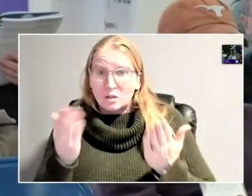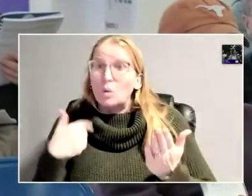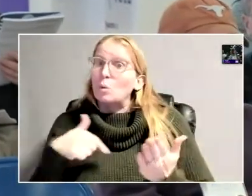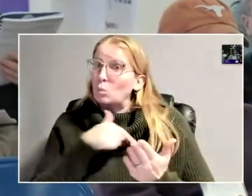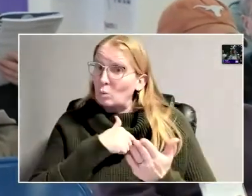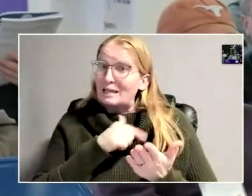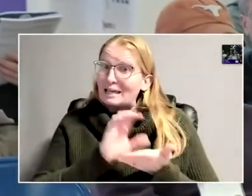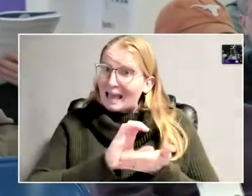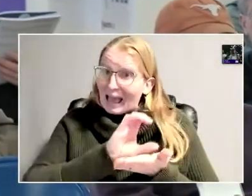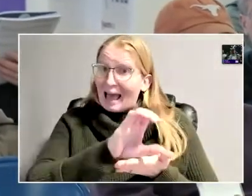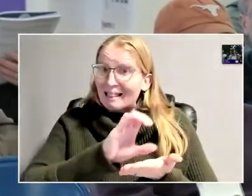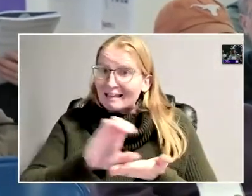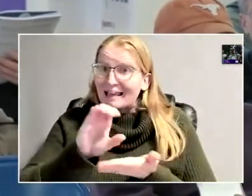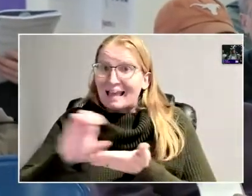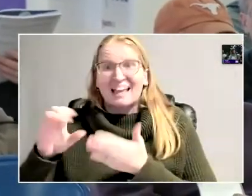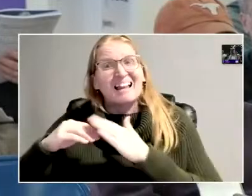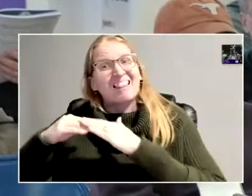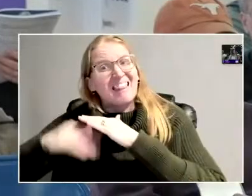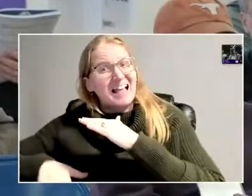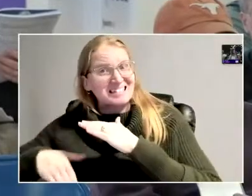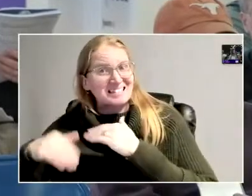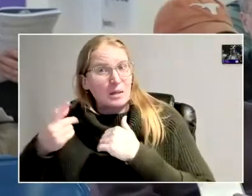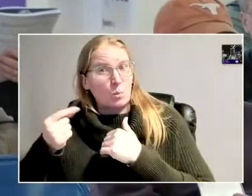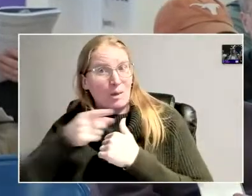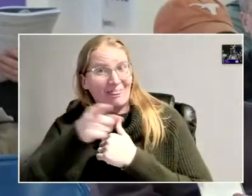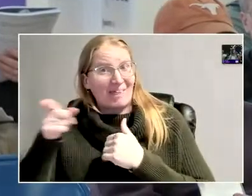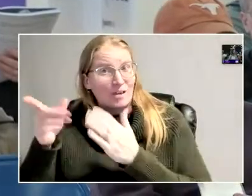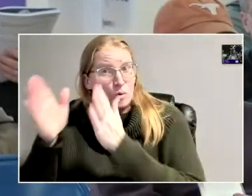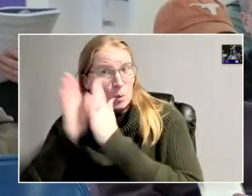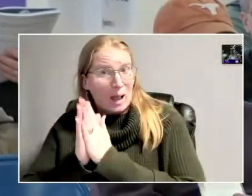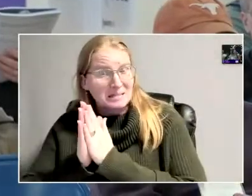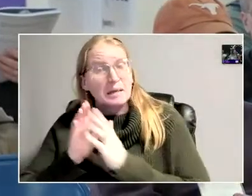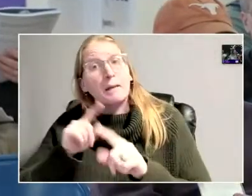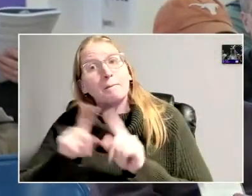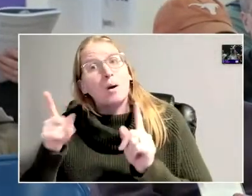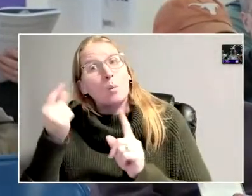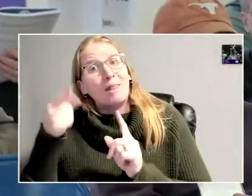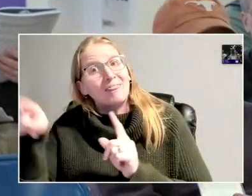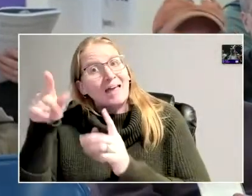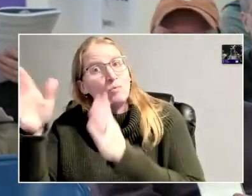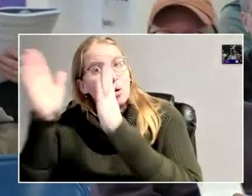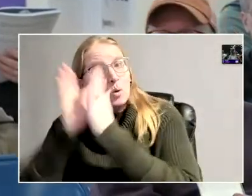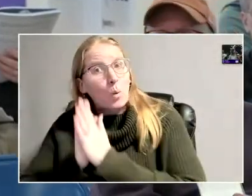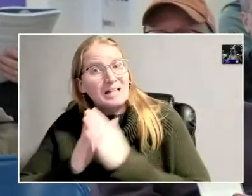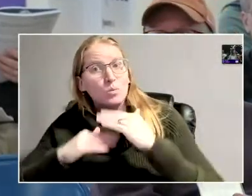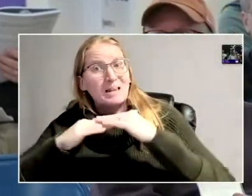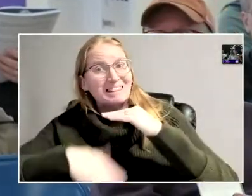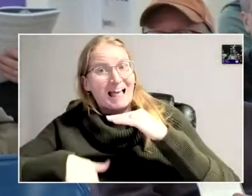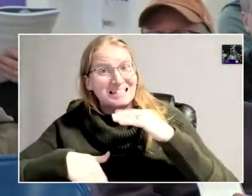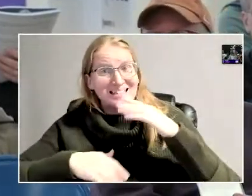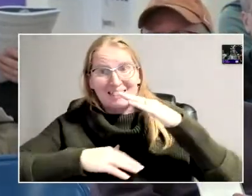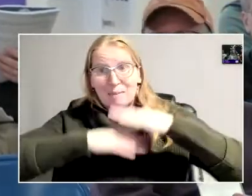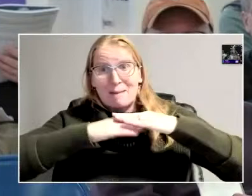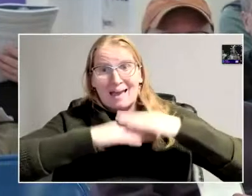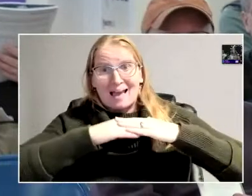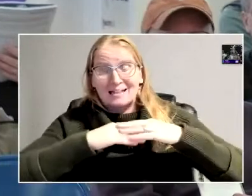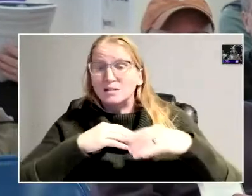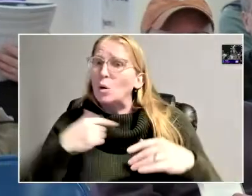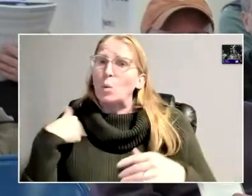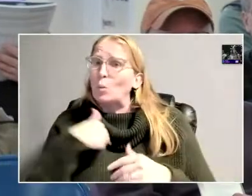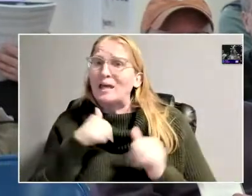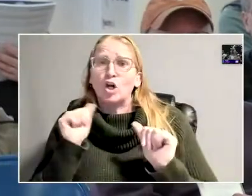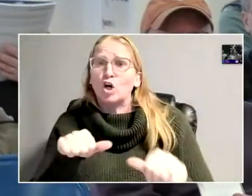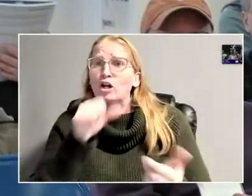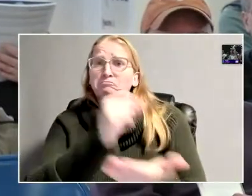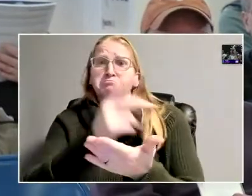requested because the amount that was requested was lower than the ceiling we could have just looked in and said oh okay well this is below the